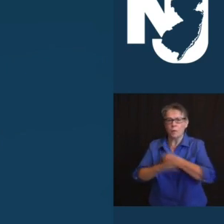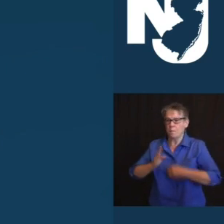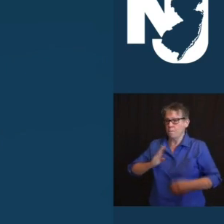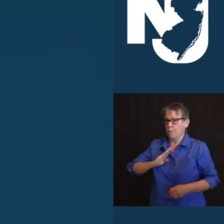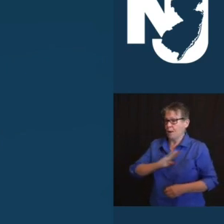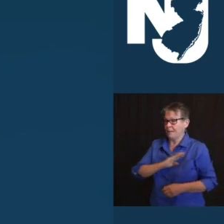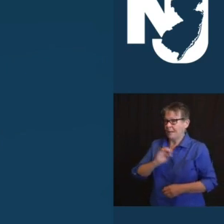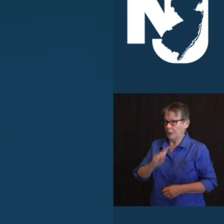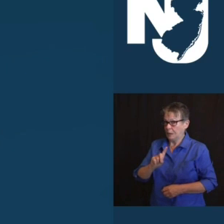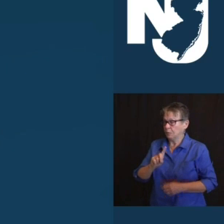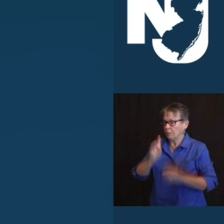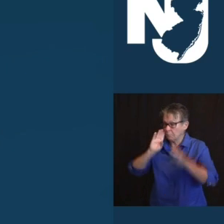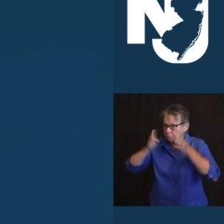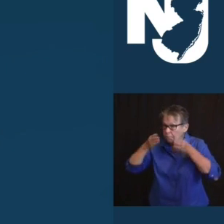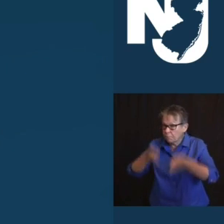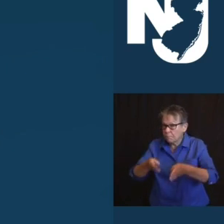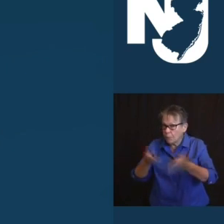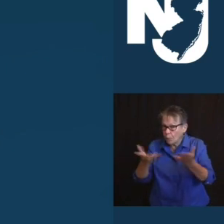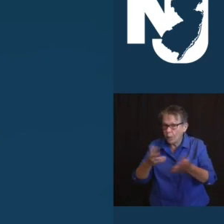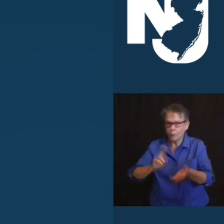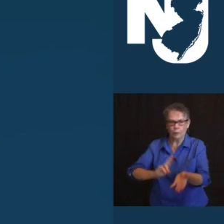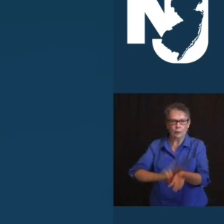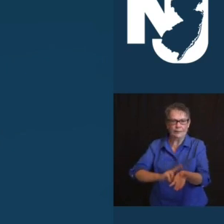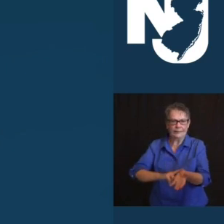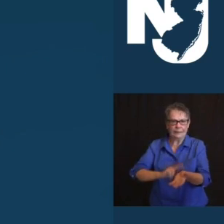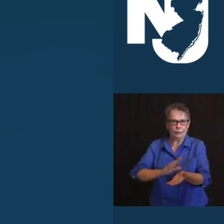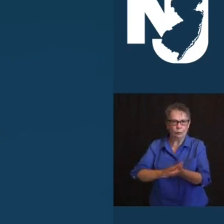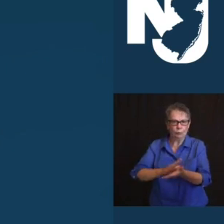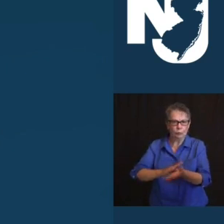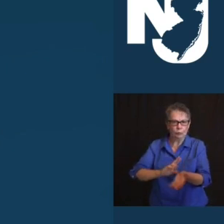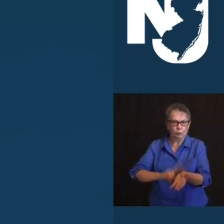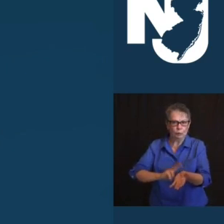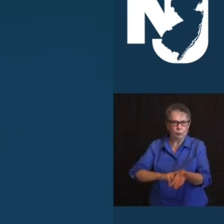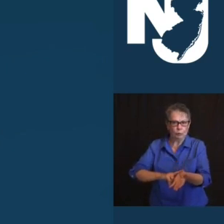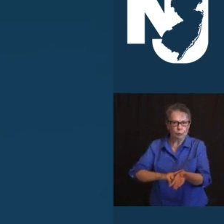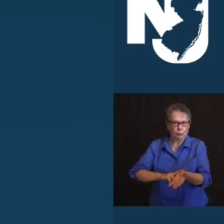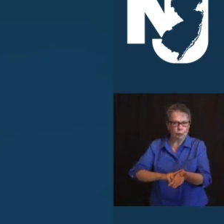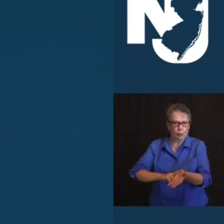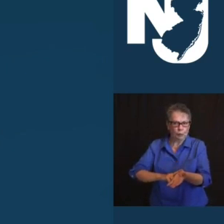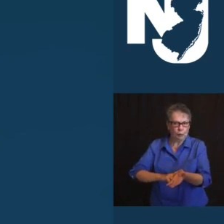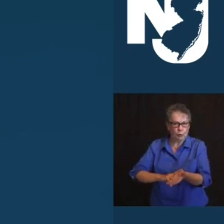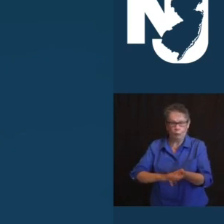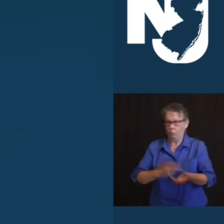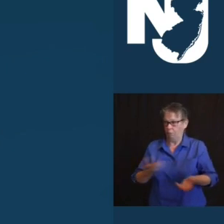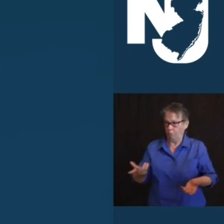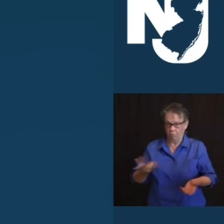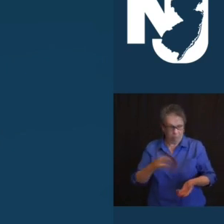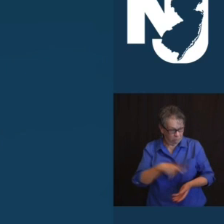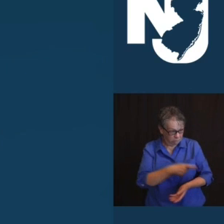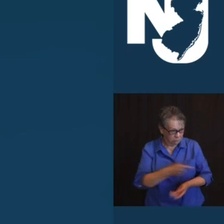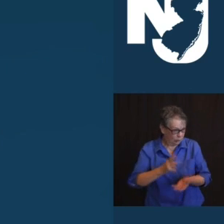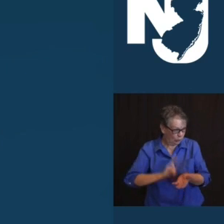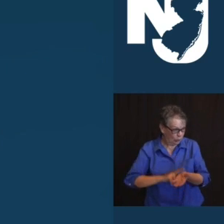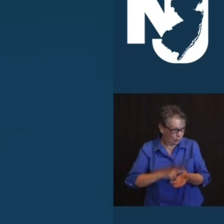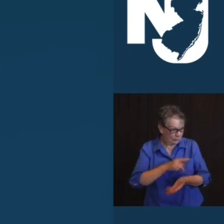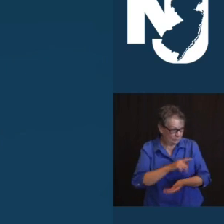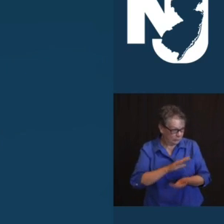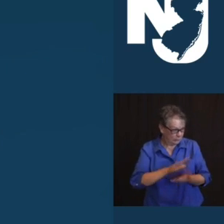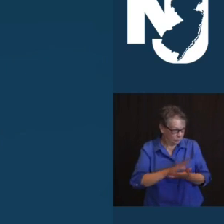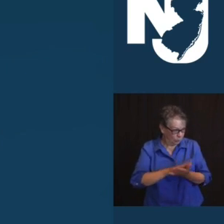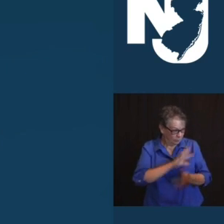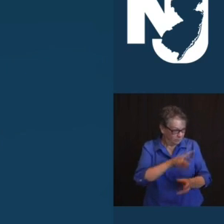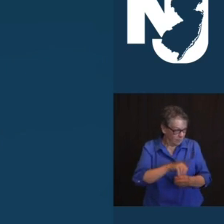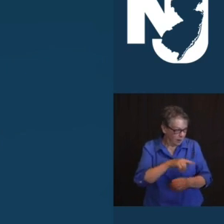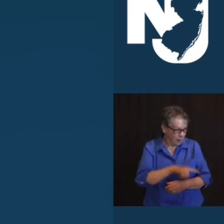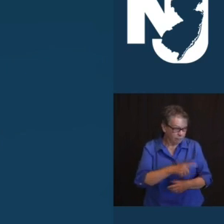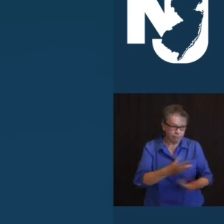to a member of the nursing family to my right. Joe leaves behind only his sister, Dr. Claire Manfredi, with